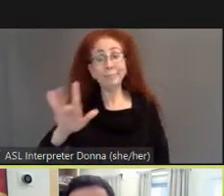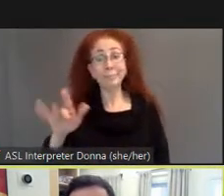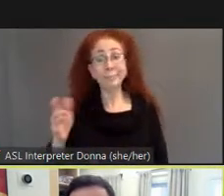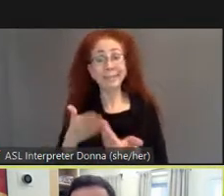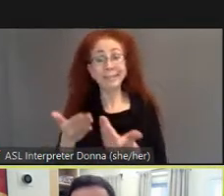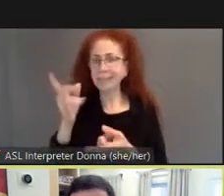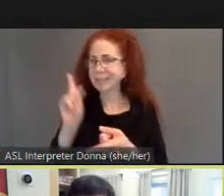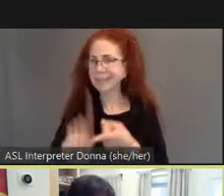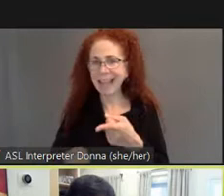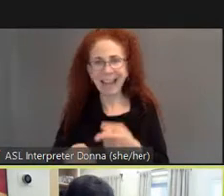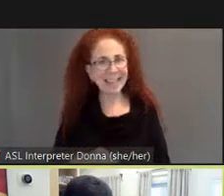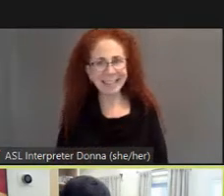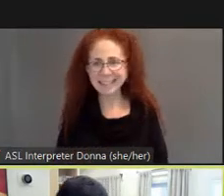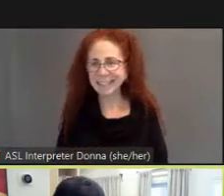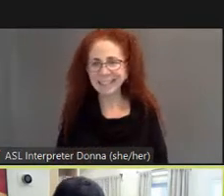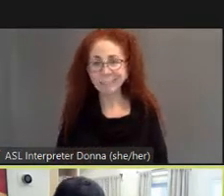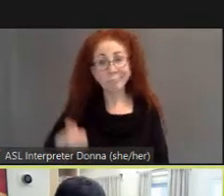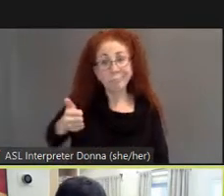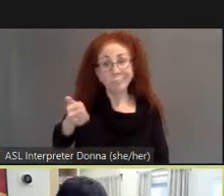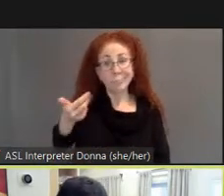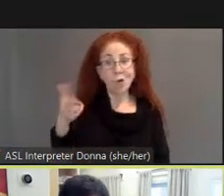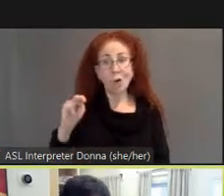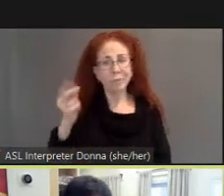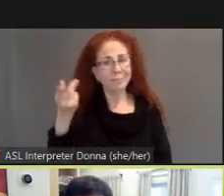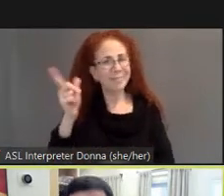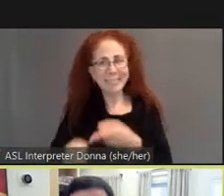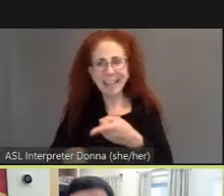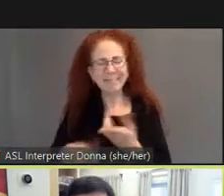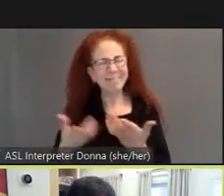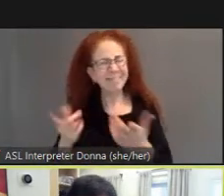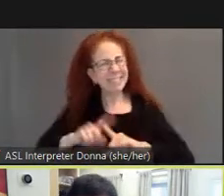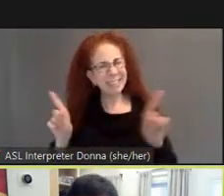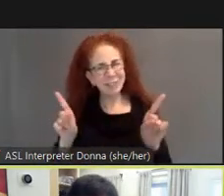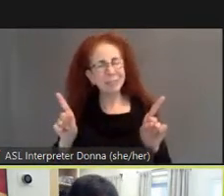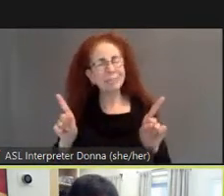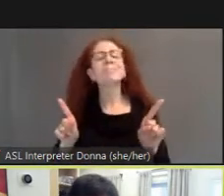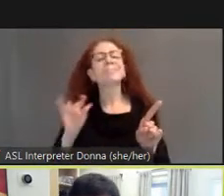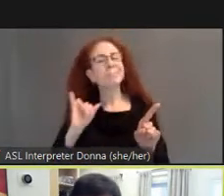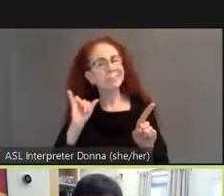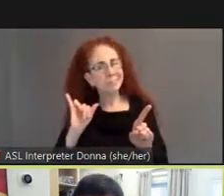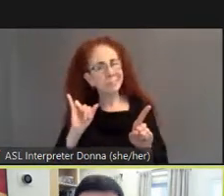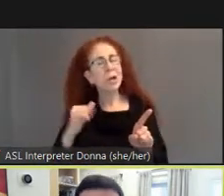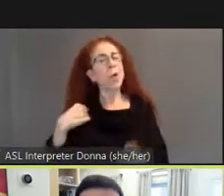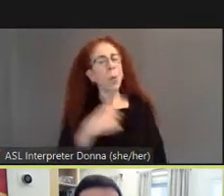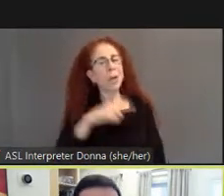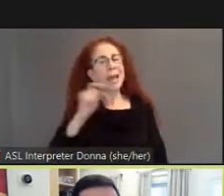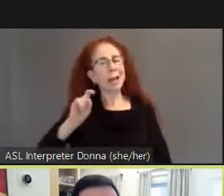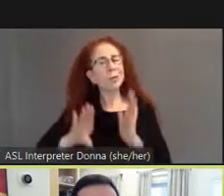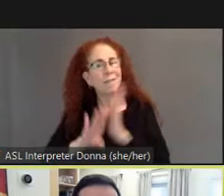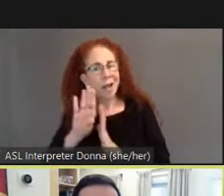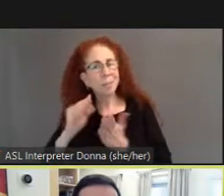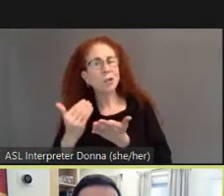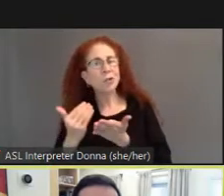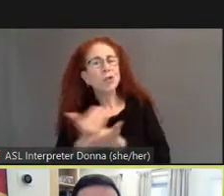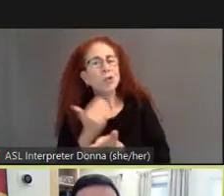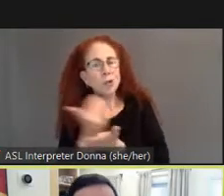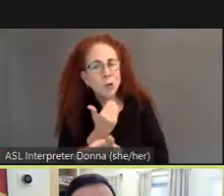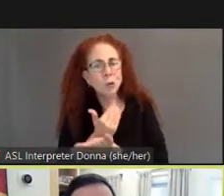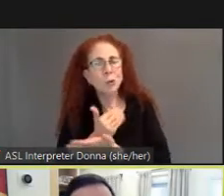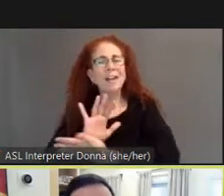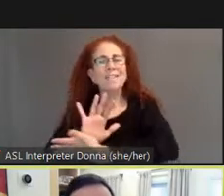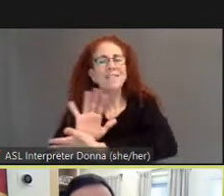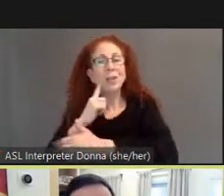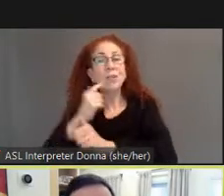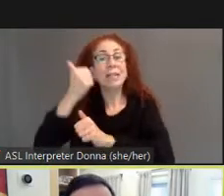button or a remote. We learned that it would require us to develop a brand new video for